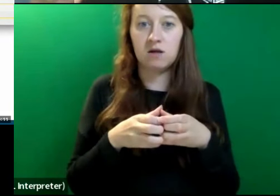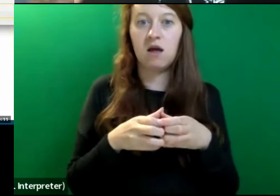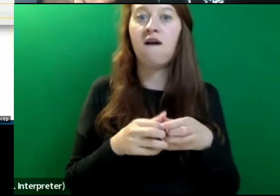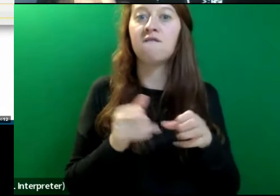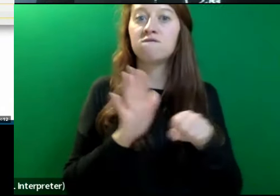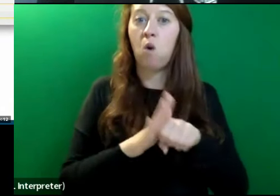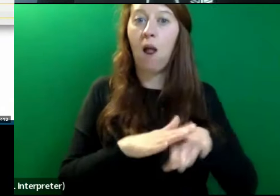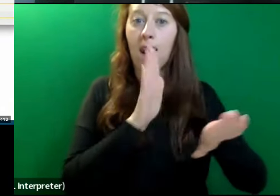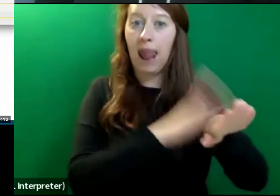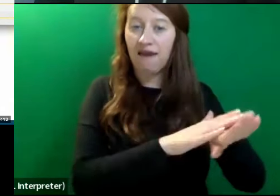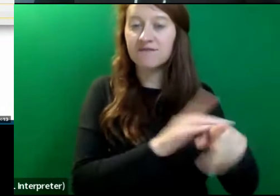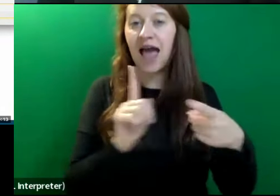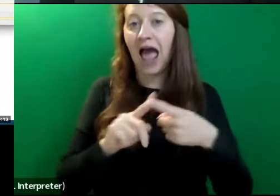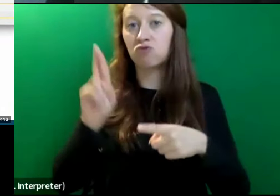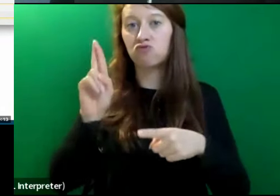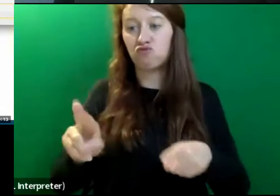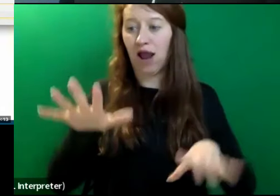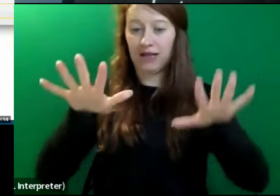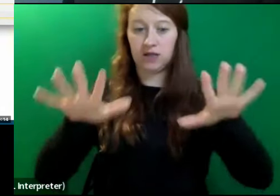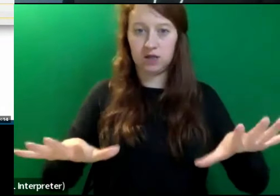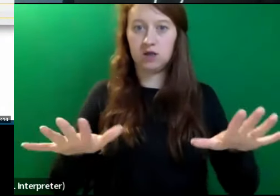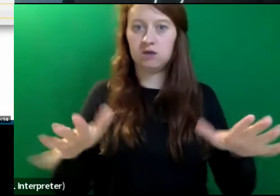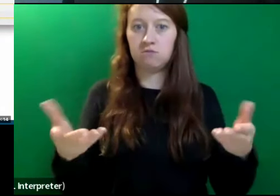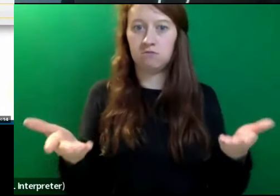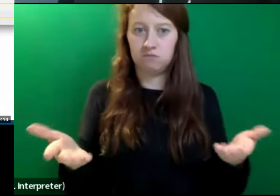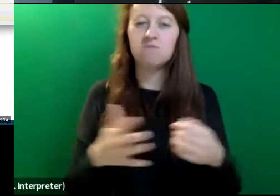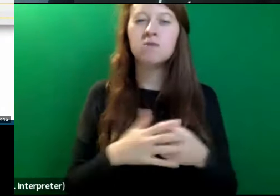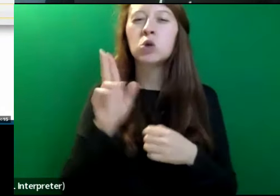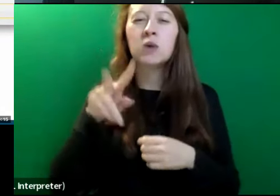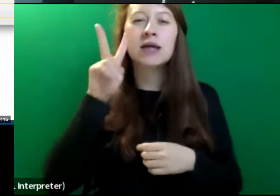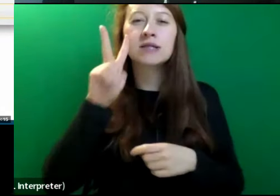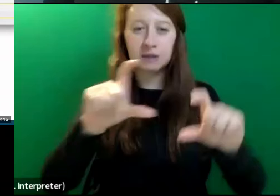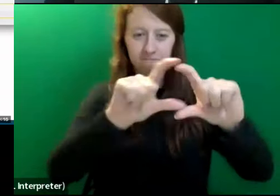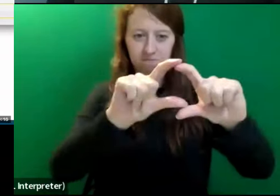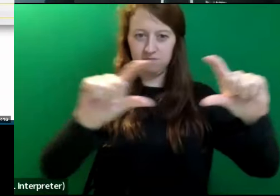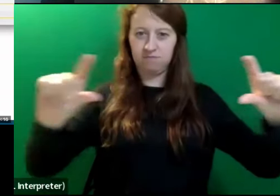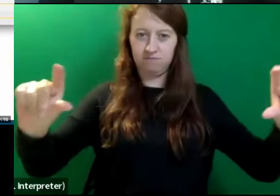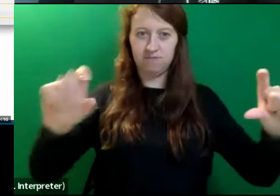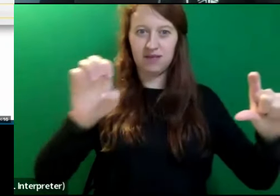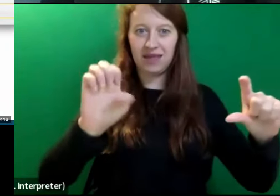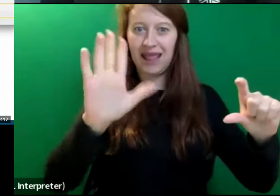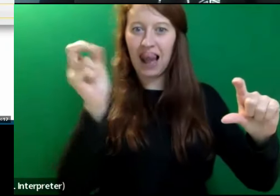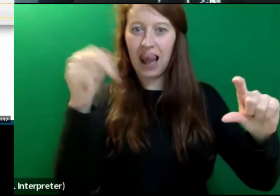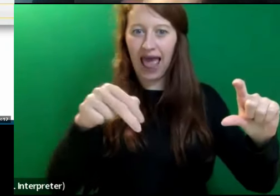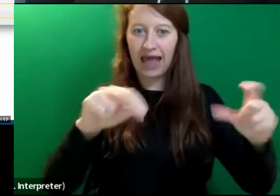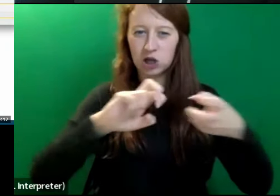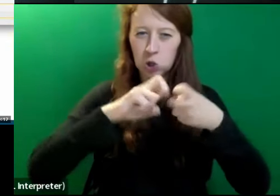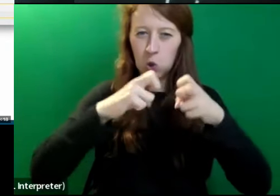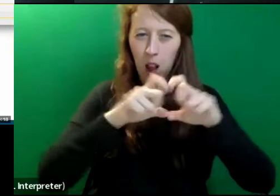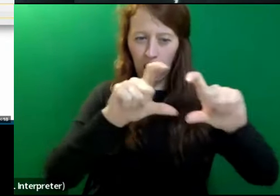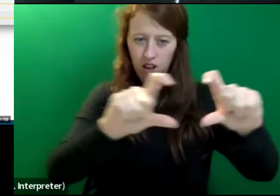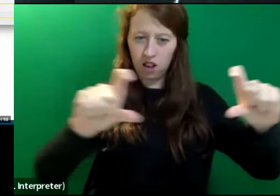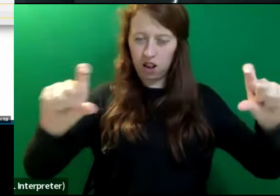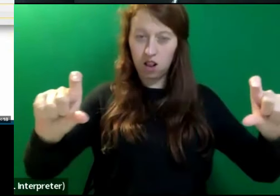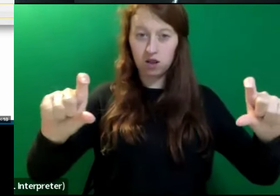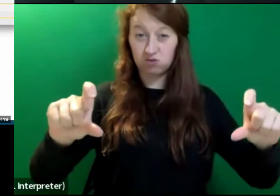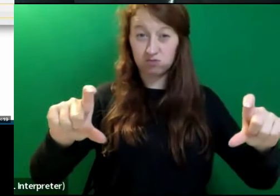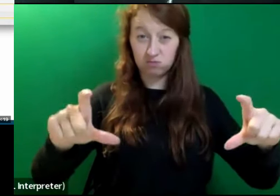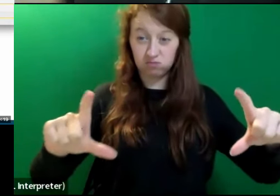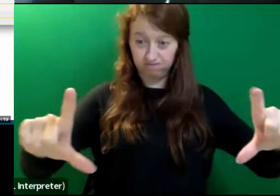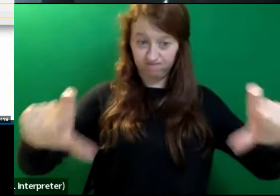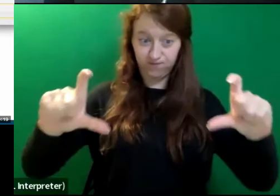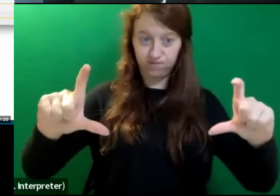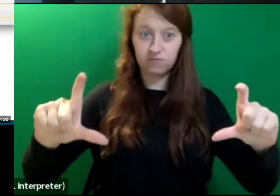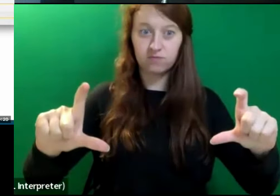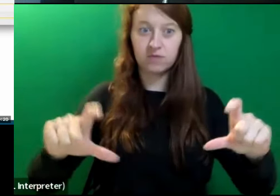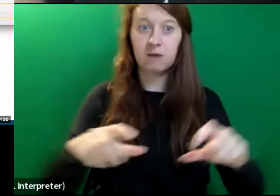is a little screen grab of the ELAN tool, and you can see that there's the lexical gloss